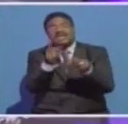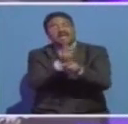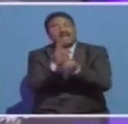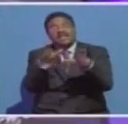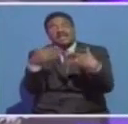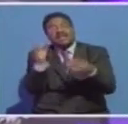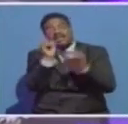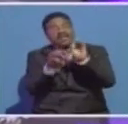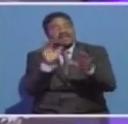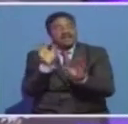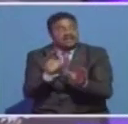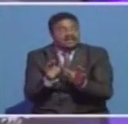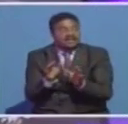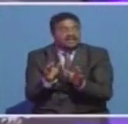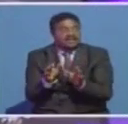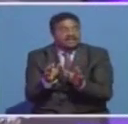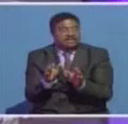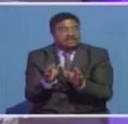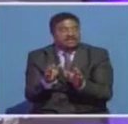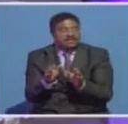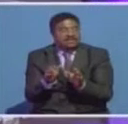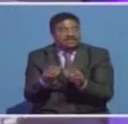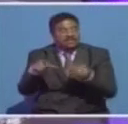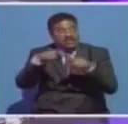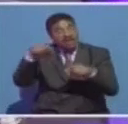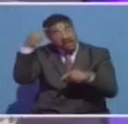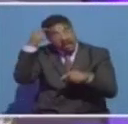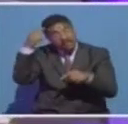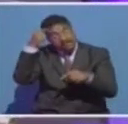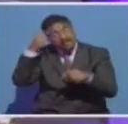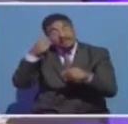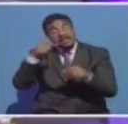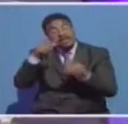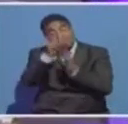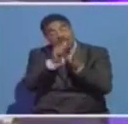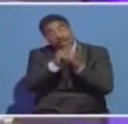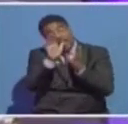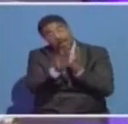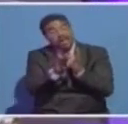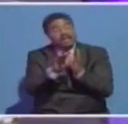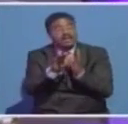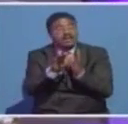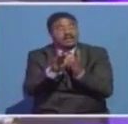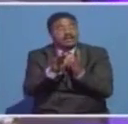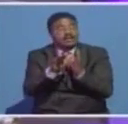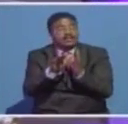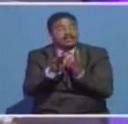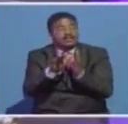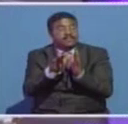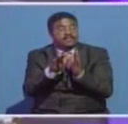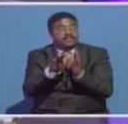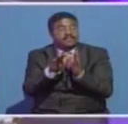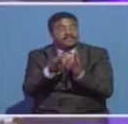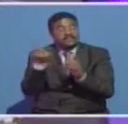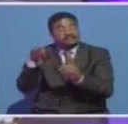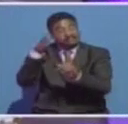you heard that the Ministry of Local Government has embarked on setting up a company that would specifically deal with